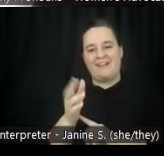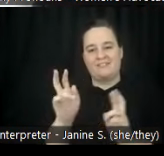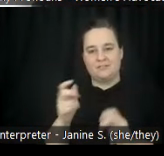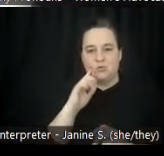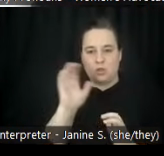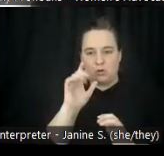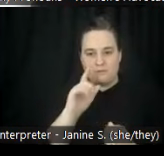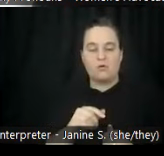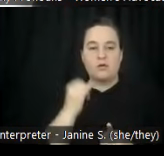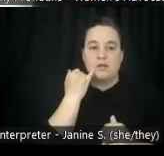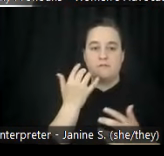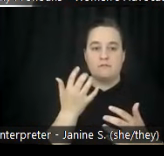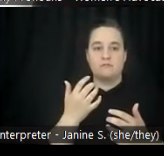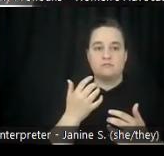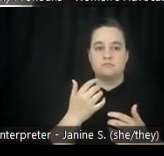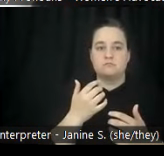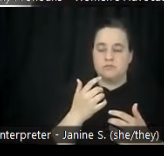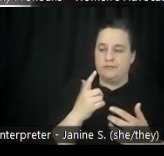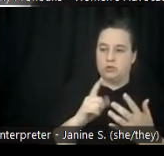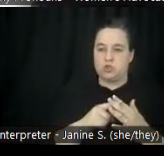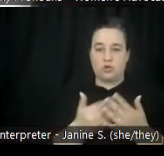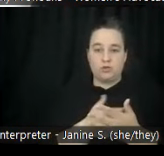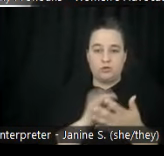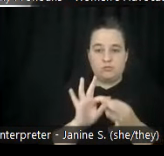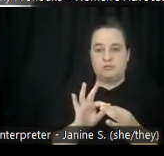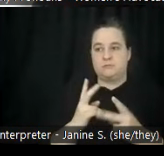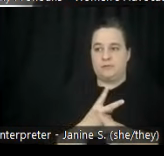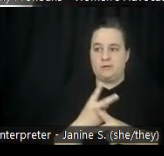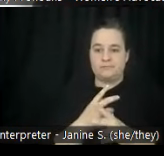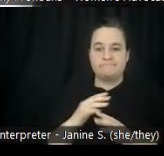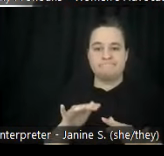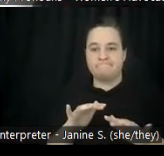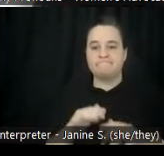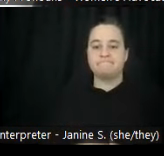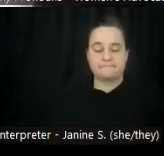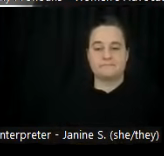if they're said within their new relationships moving forward too.